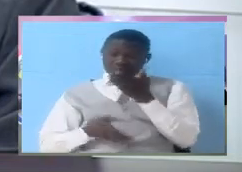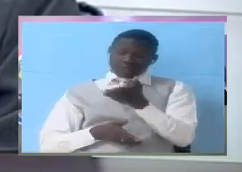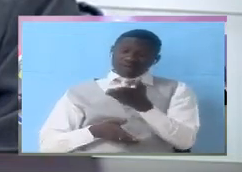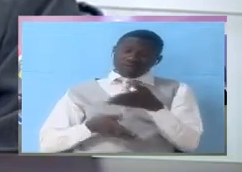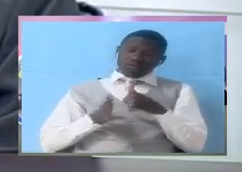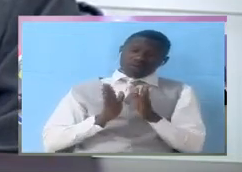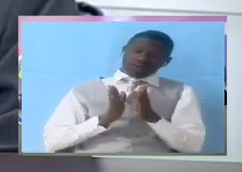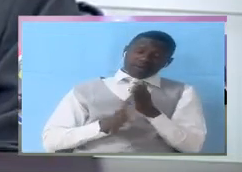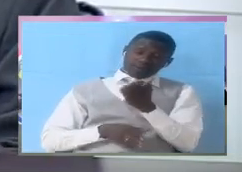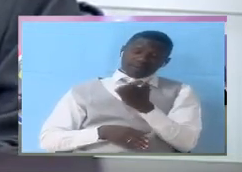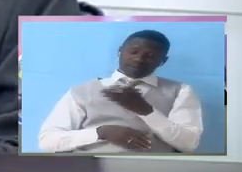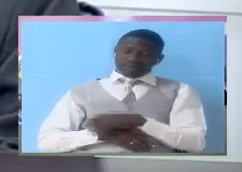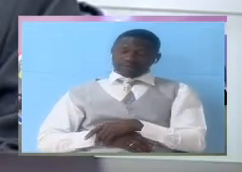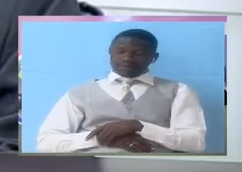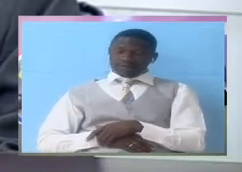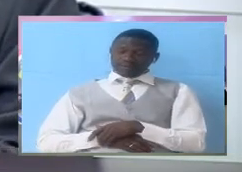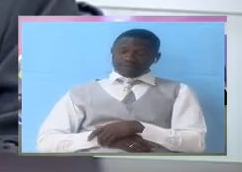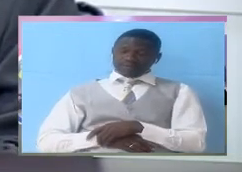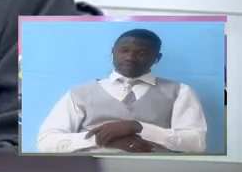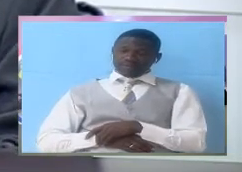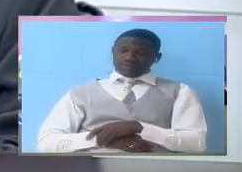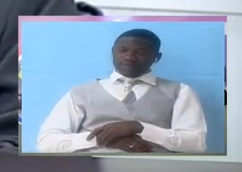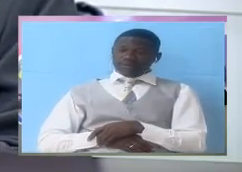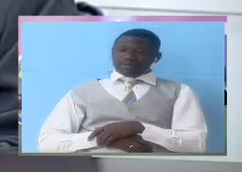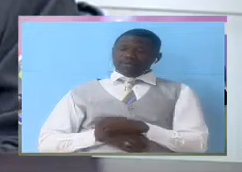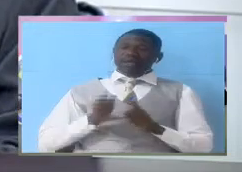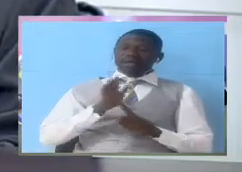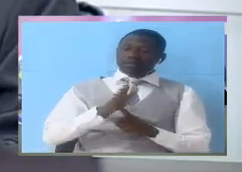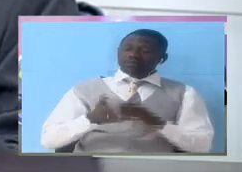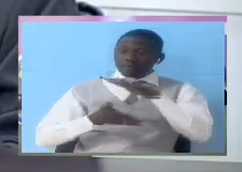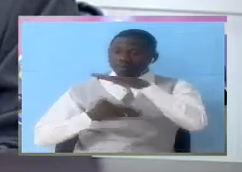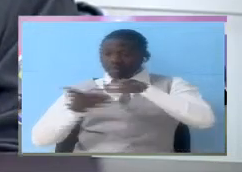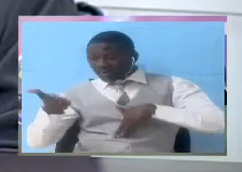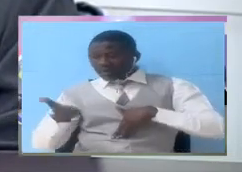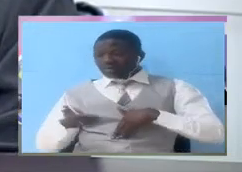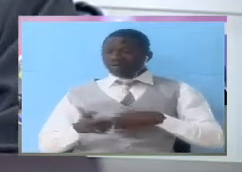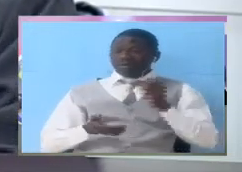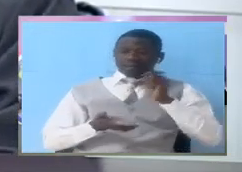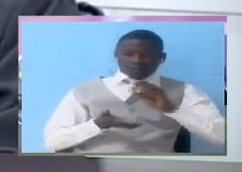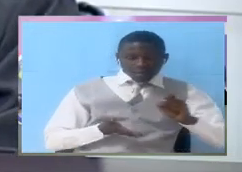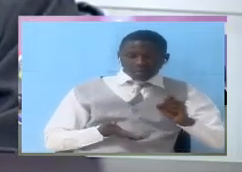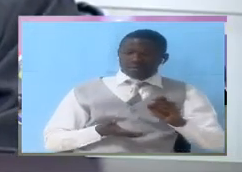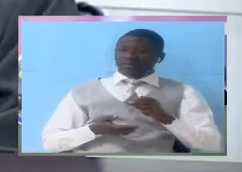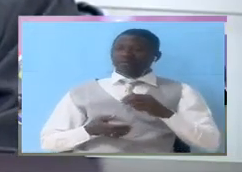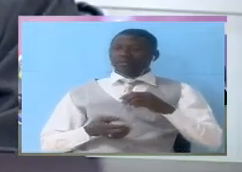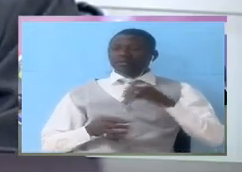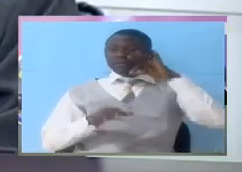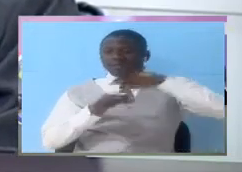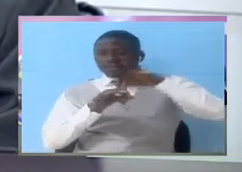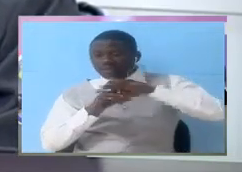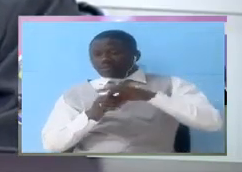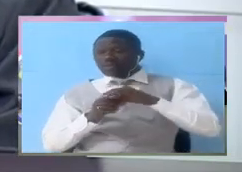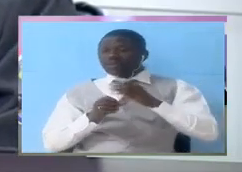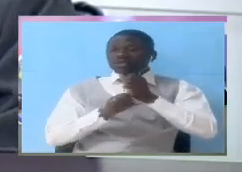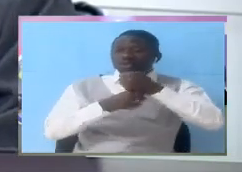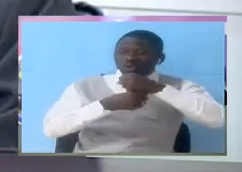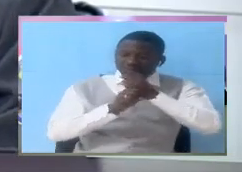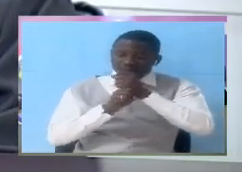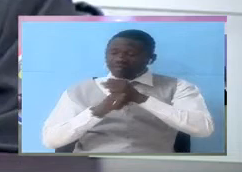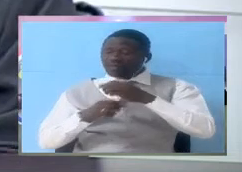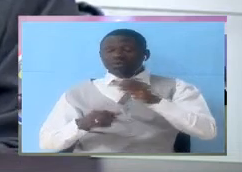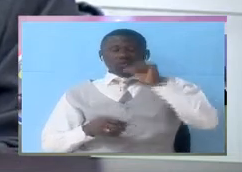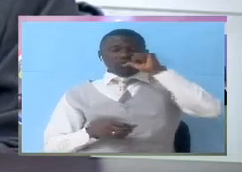lu aju ci wali jiti doxalin bobu papers pens tea coffee and all that stuff kay ak bindé kayé ak ci ñoy nan